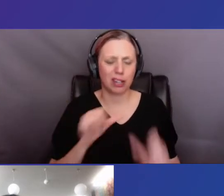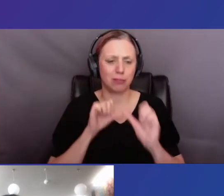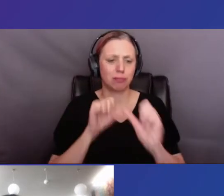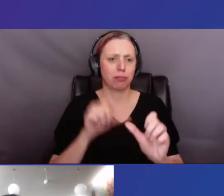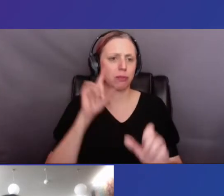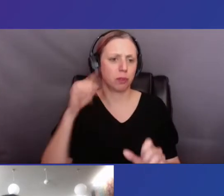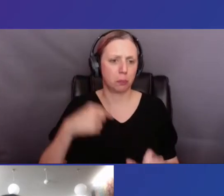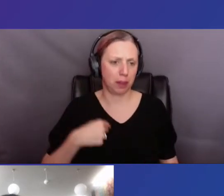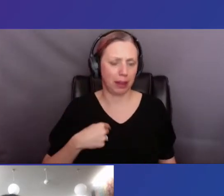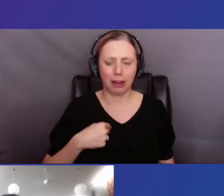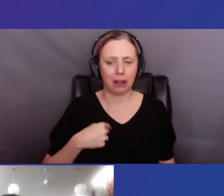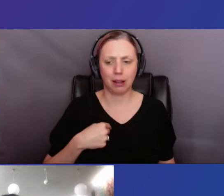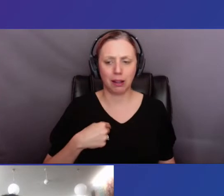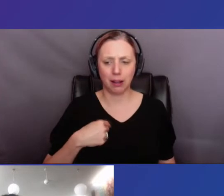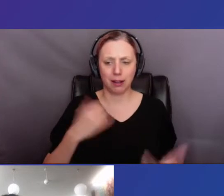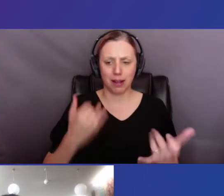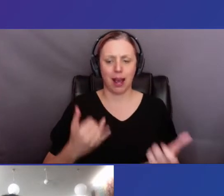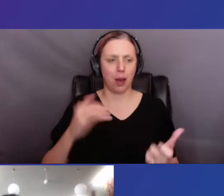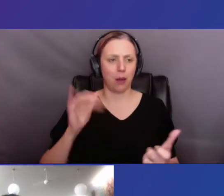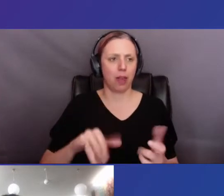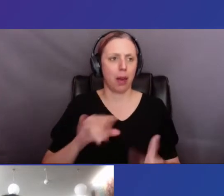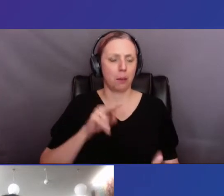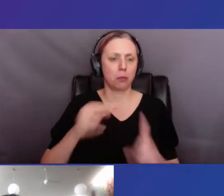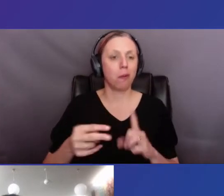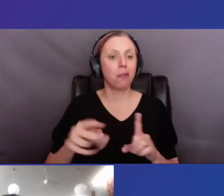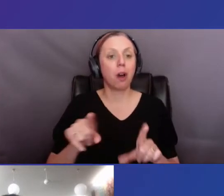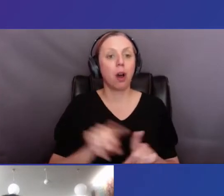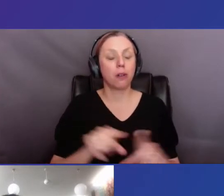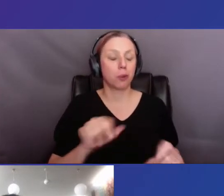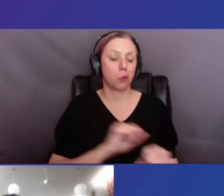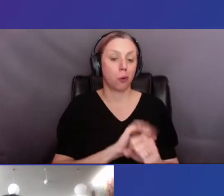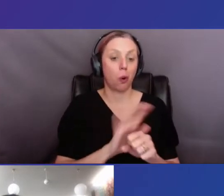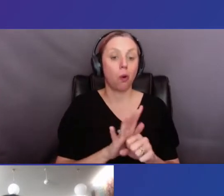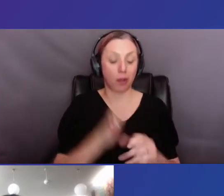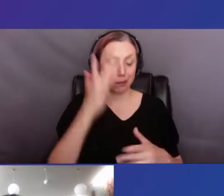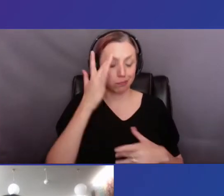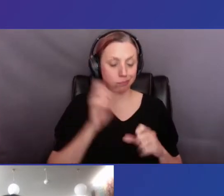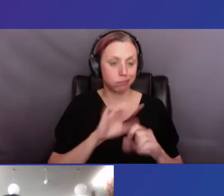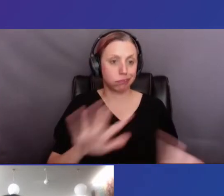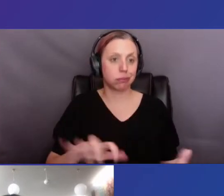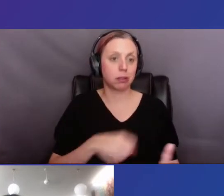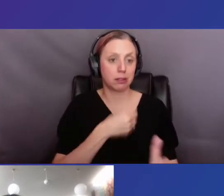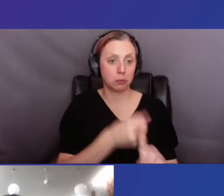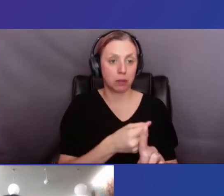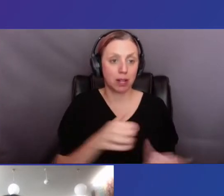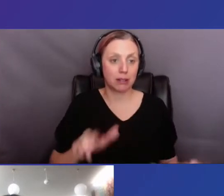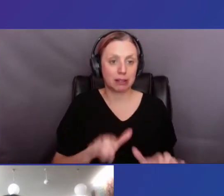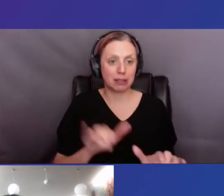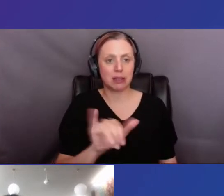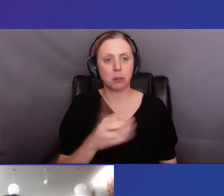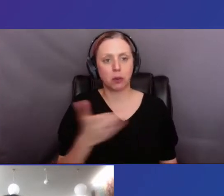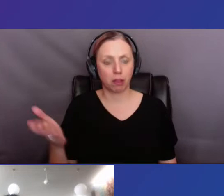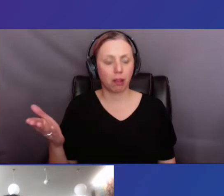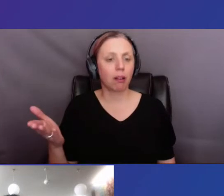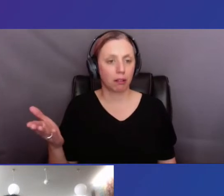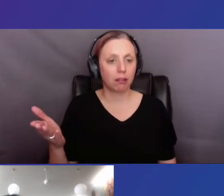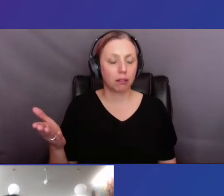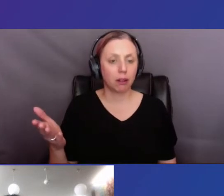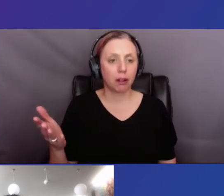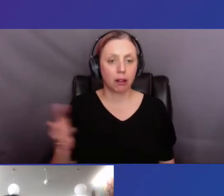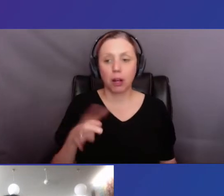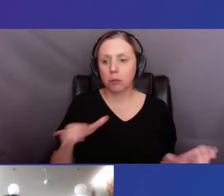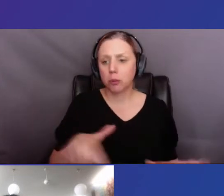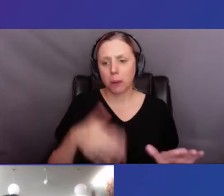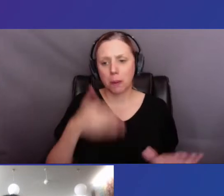me. So the pandemic also did a similar thing where now I'm like, I'm doing the best I